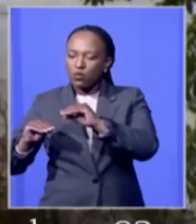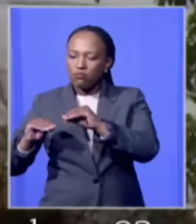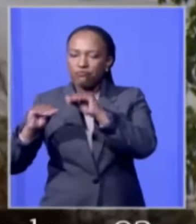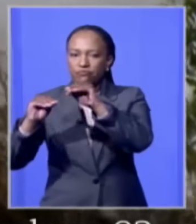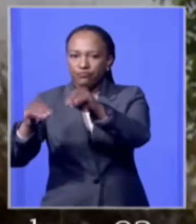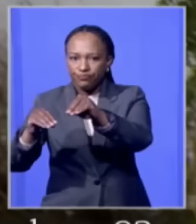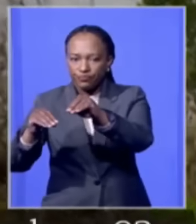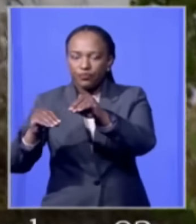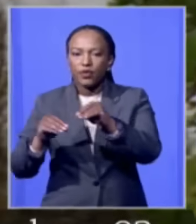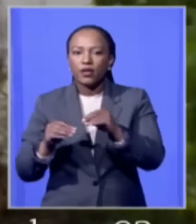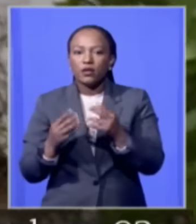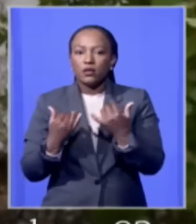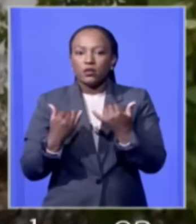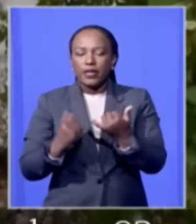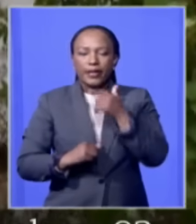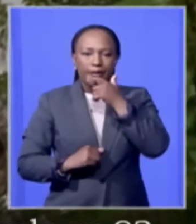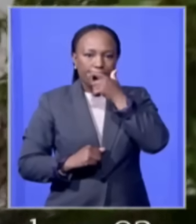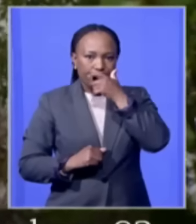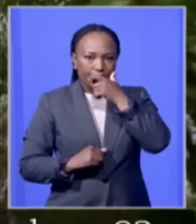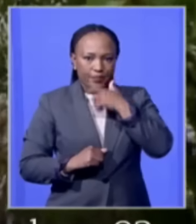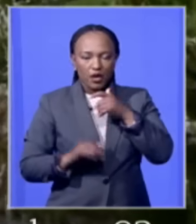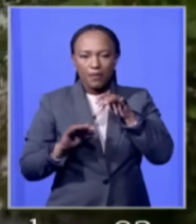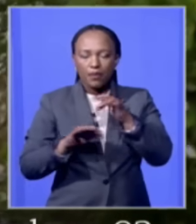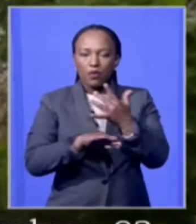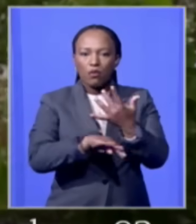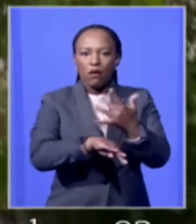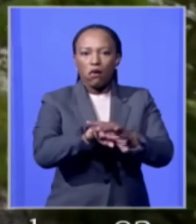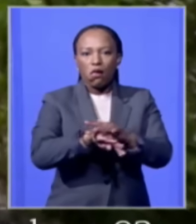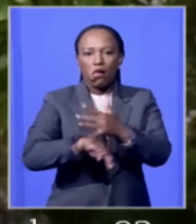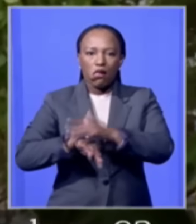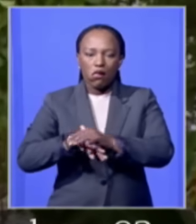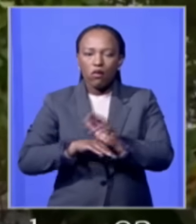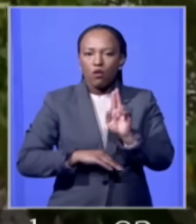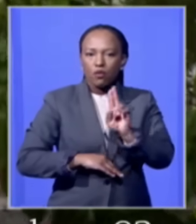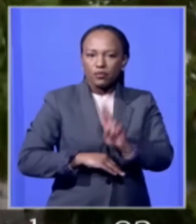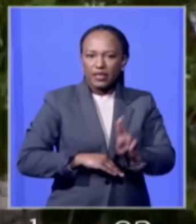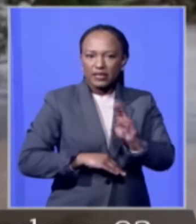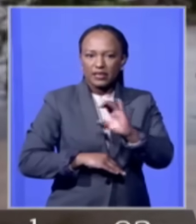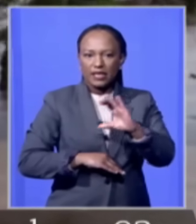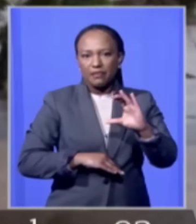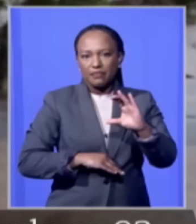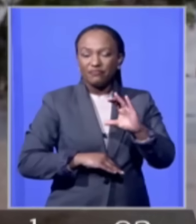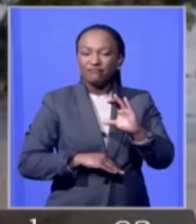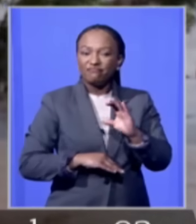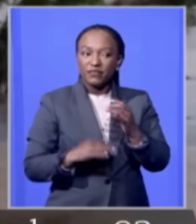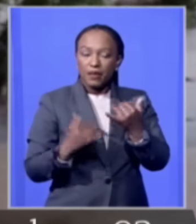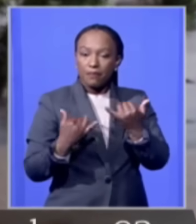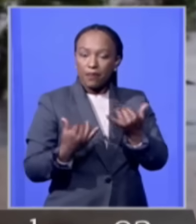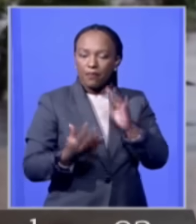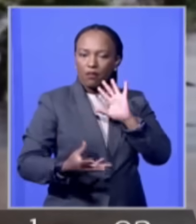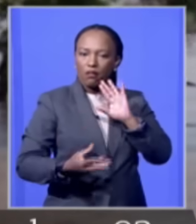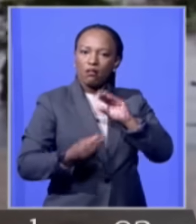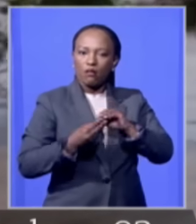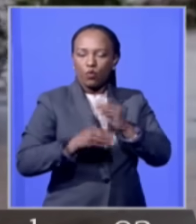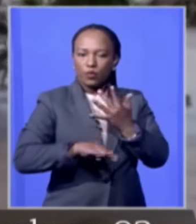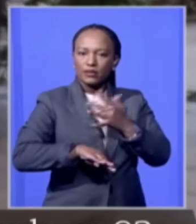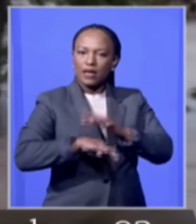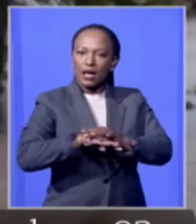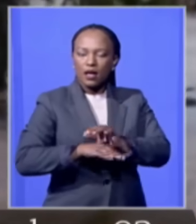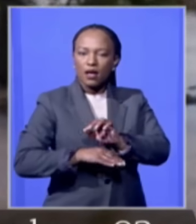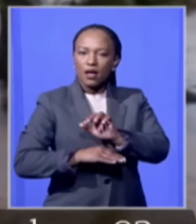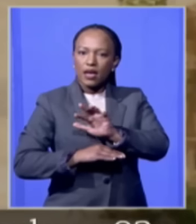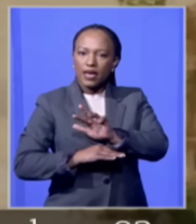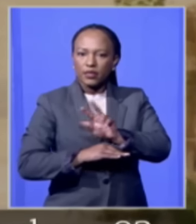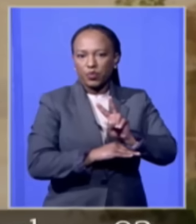ya segopotšo sa batšwasehlabelo ba mafula ka Mthatha provinceng ya Eastern Cape ge palo ya mahu e hlatlogela go 12.